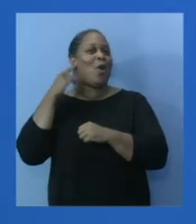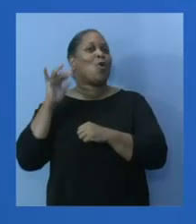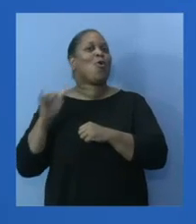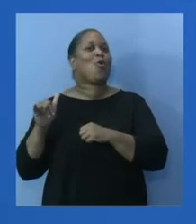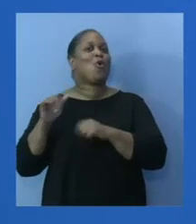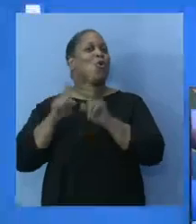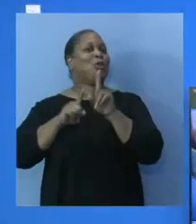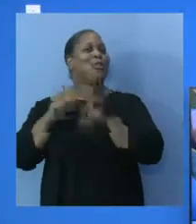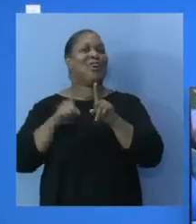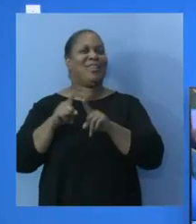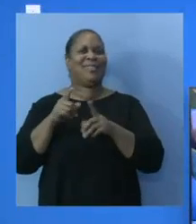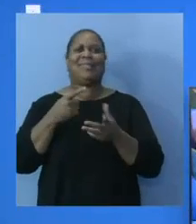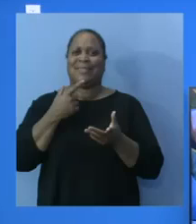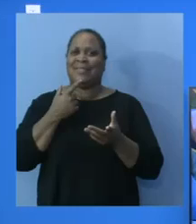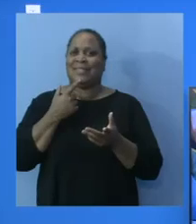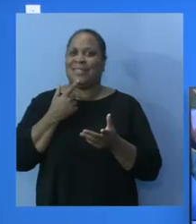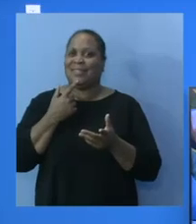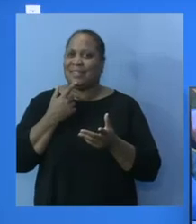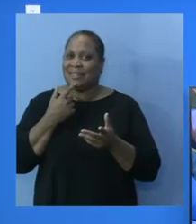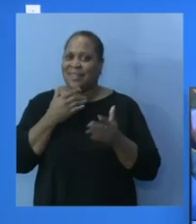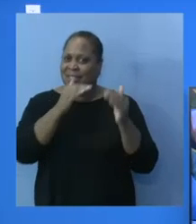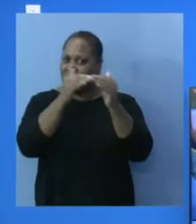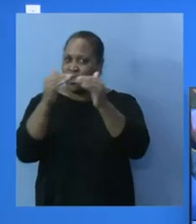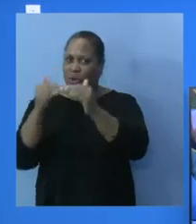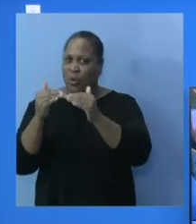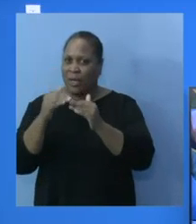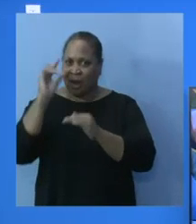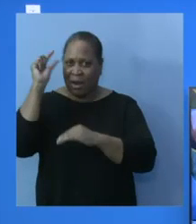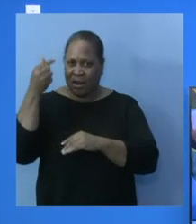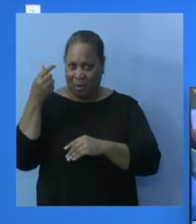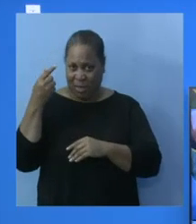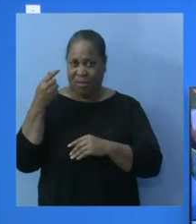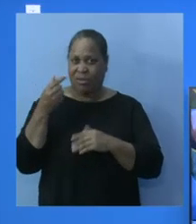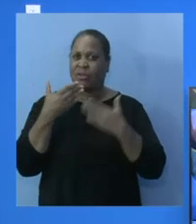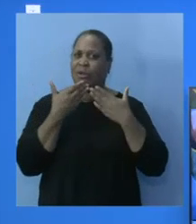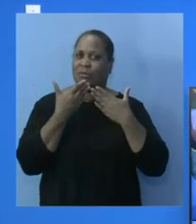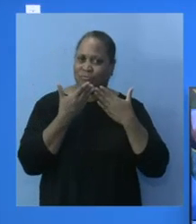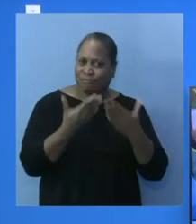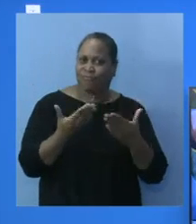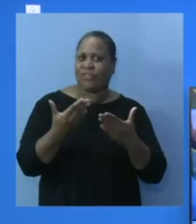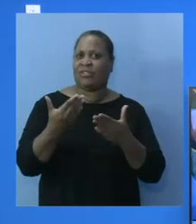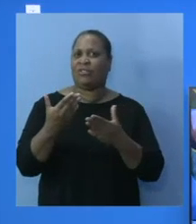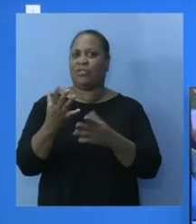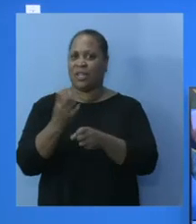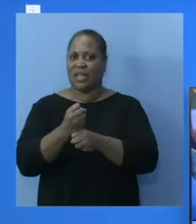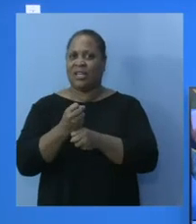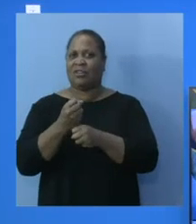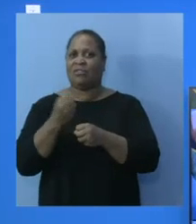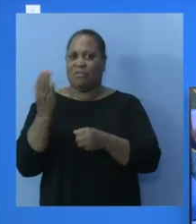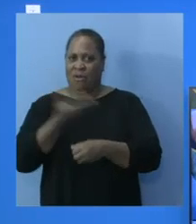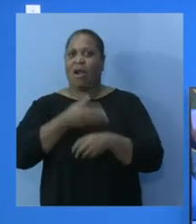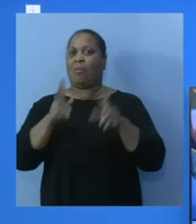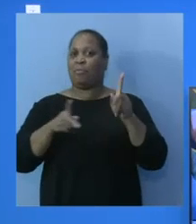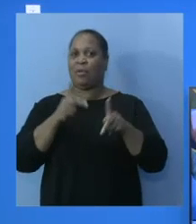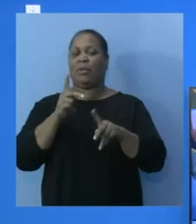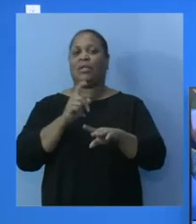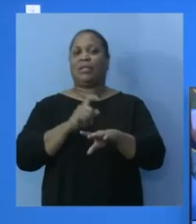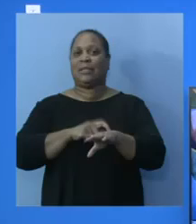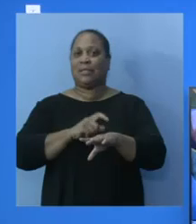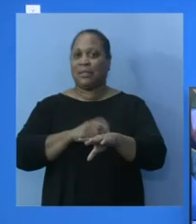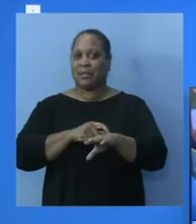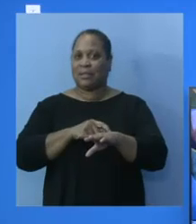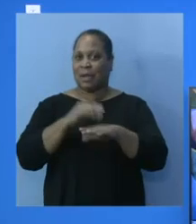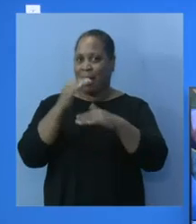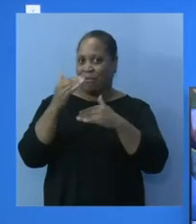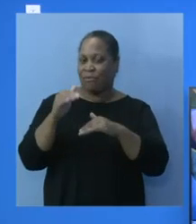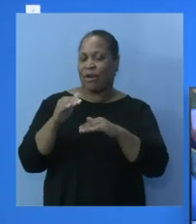Also, I was just about to say, then that's really great on our government to be able to get that for our people in such a great time frame. And my next question was